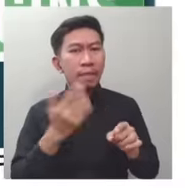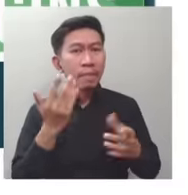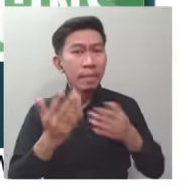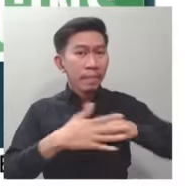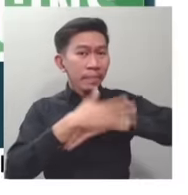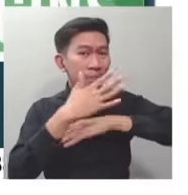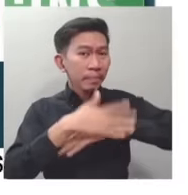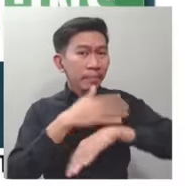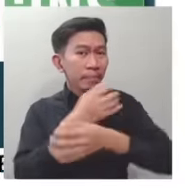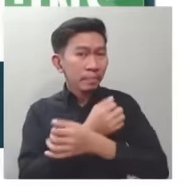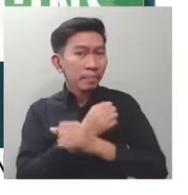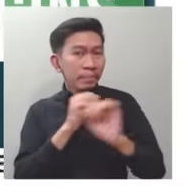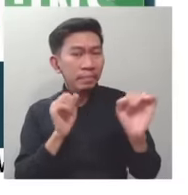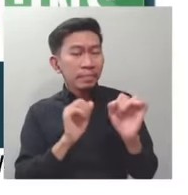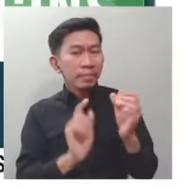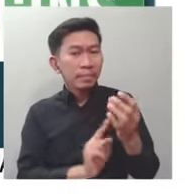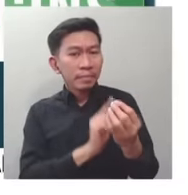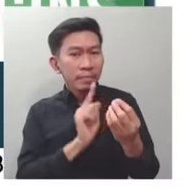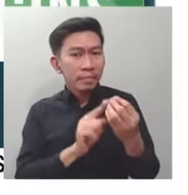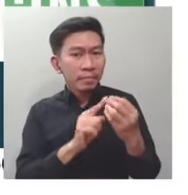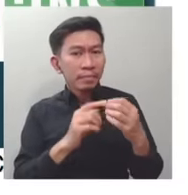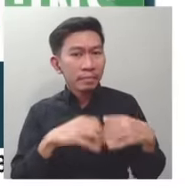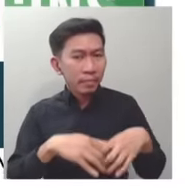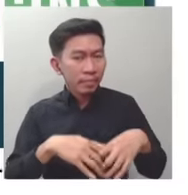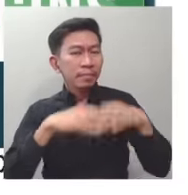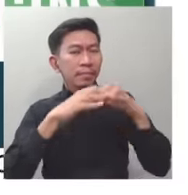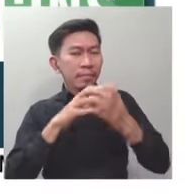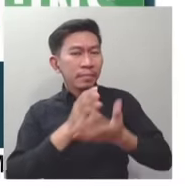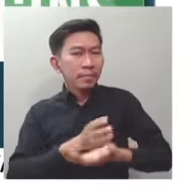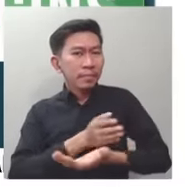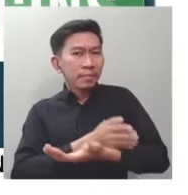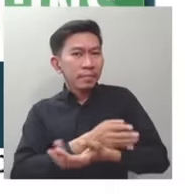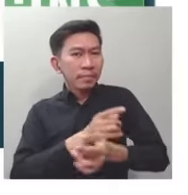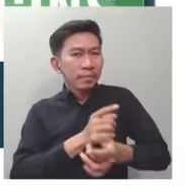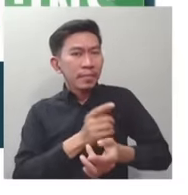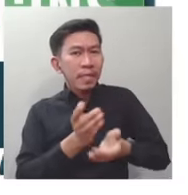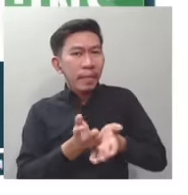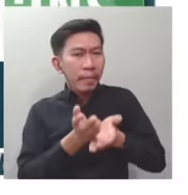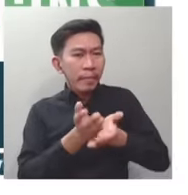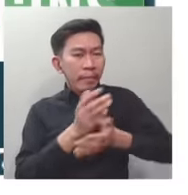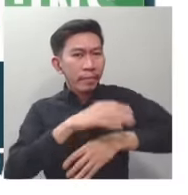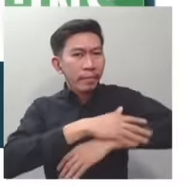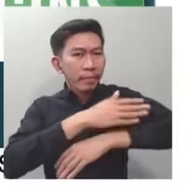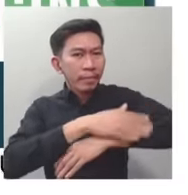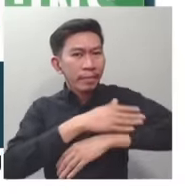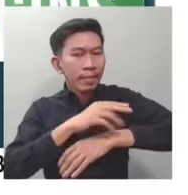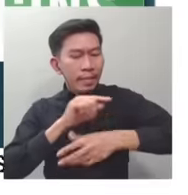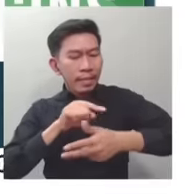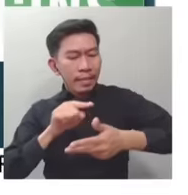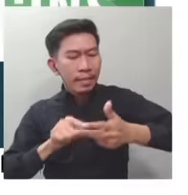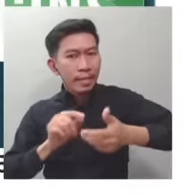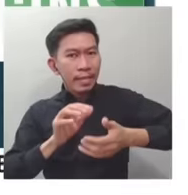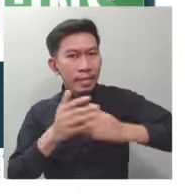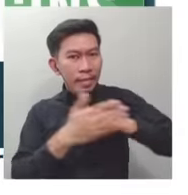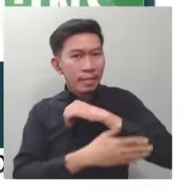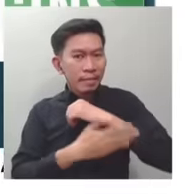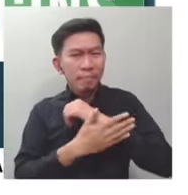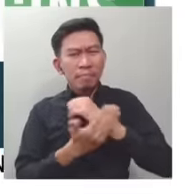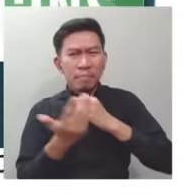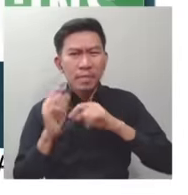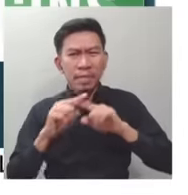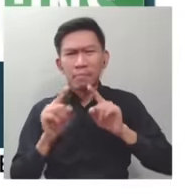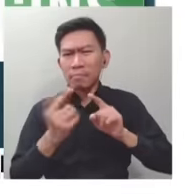security, in terms of building up the naval capabilities of the three countries, more specifically, of course, in the